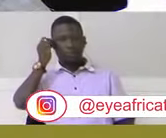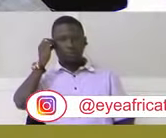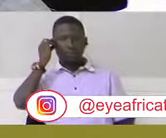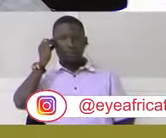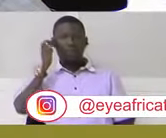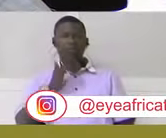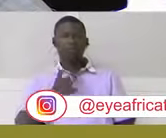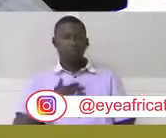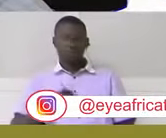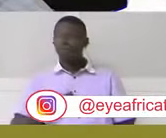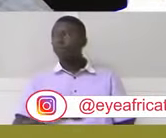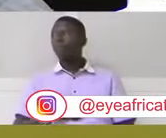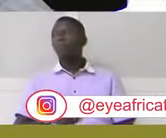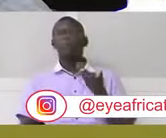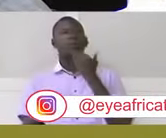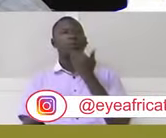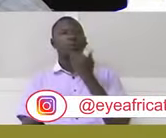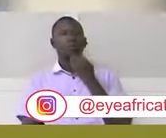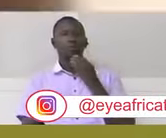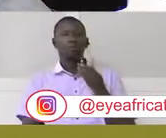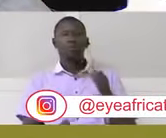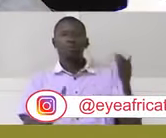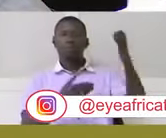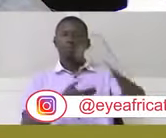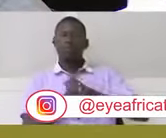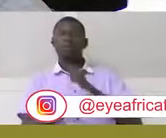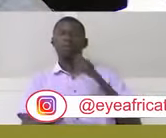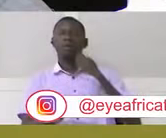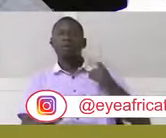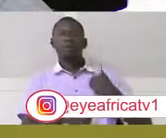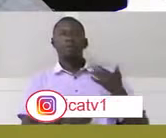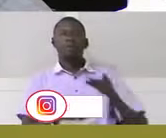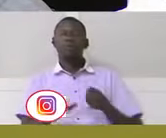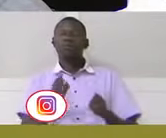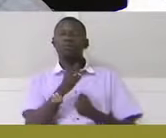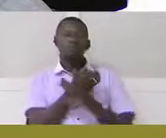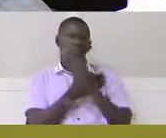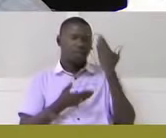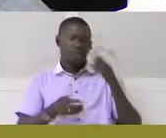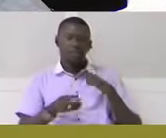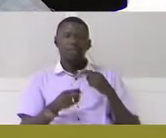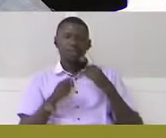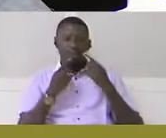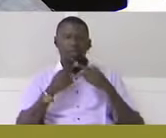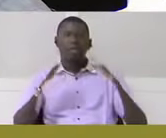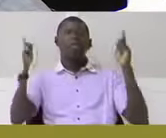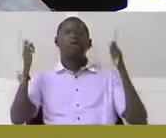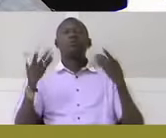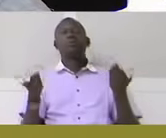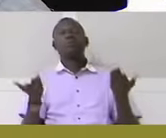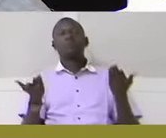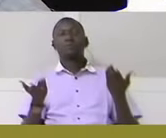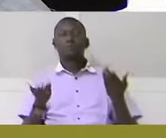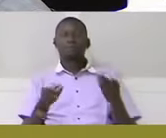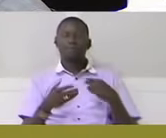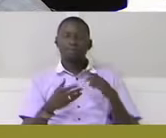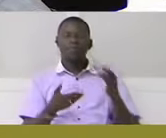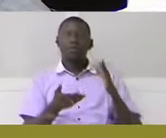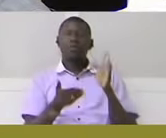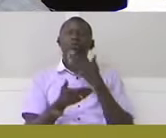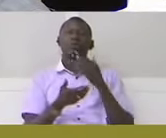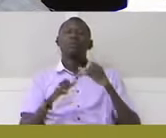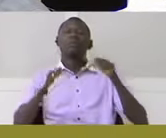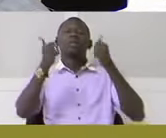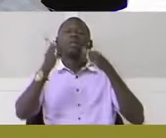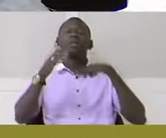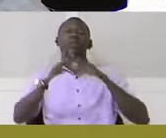My apologies, I brought people in much earlier than I had announced that we were going to resume